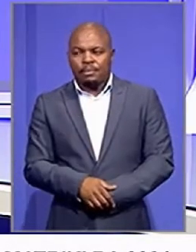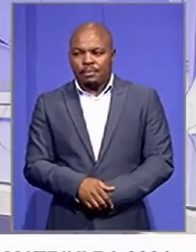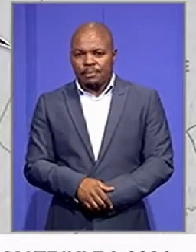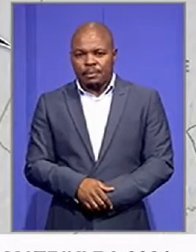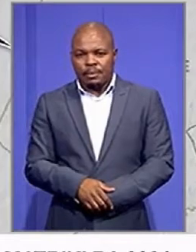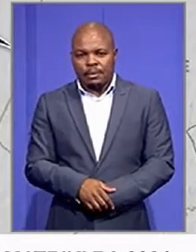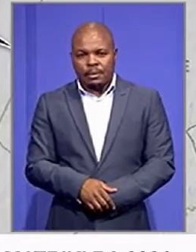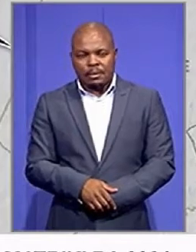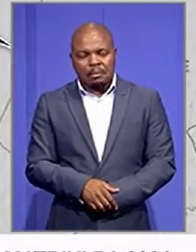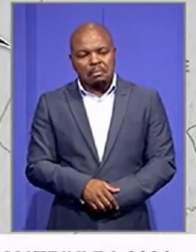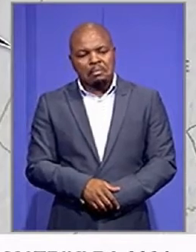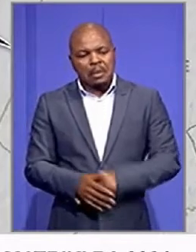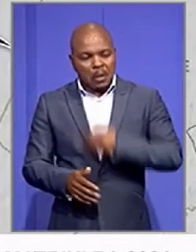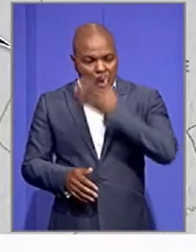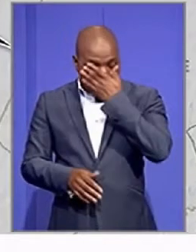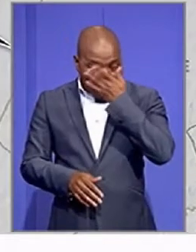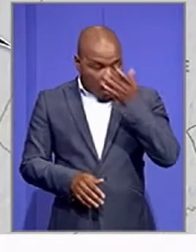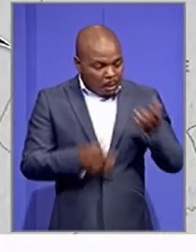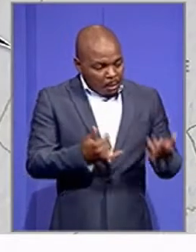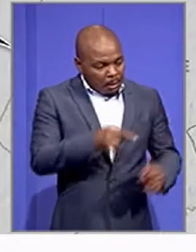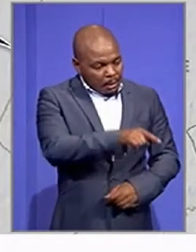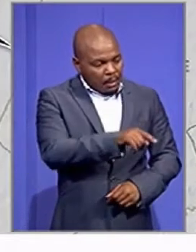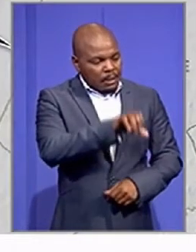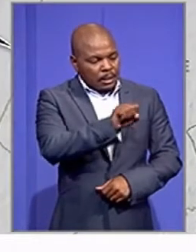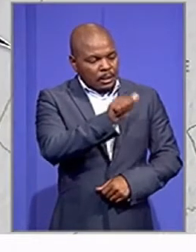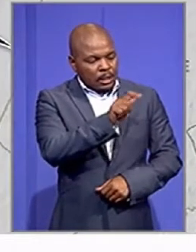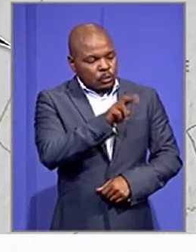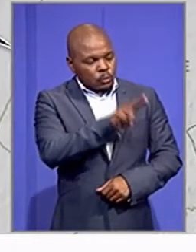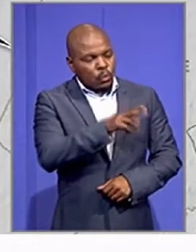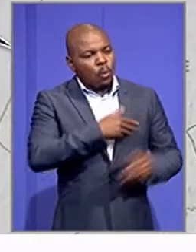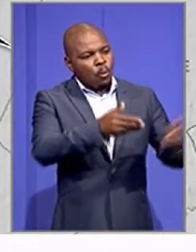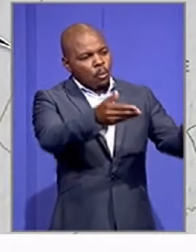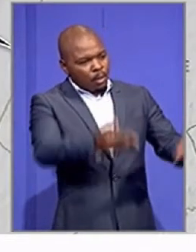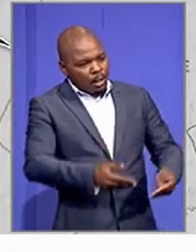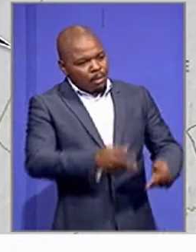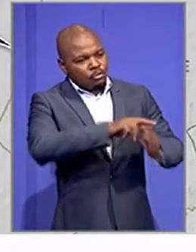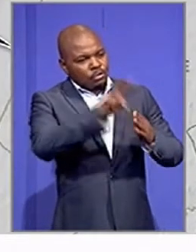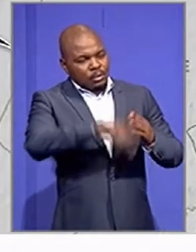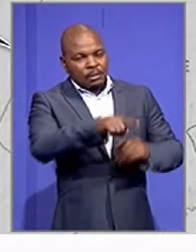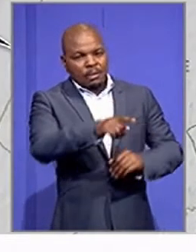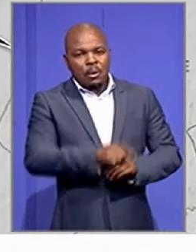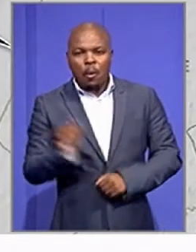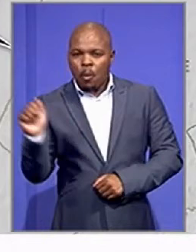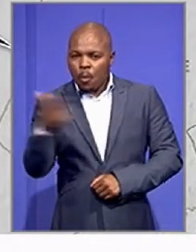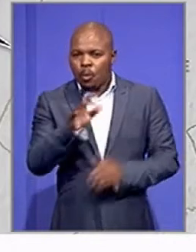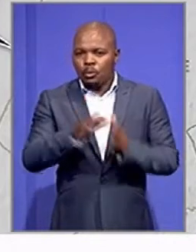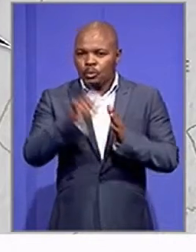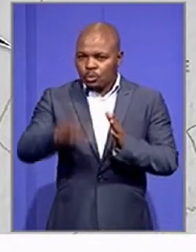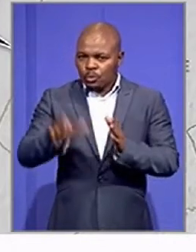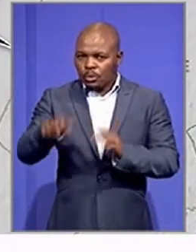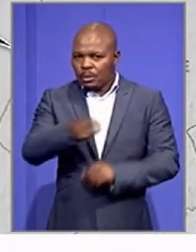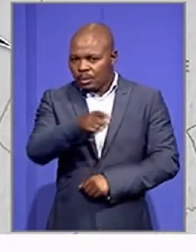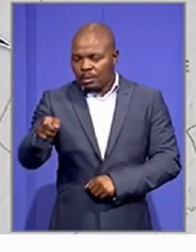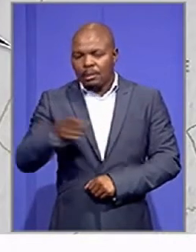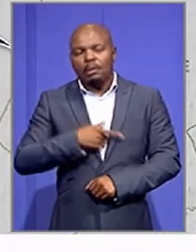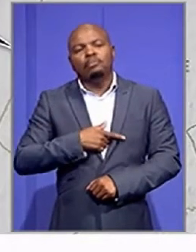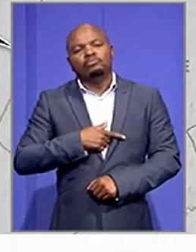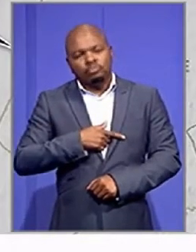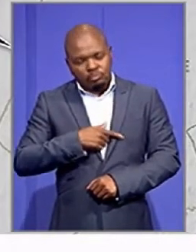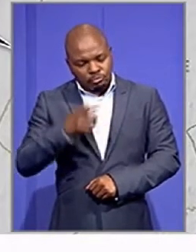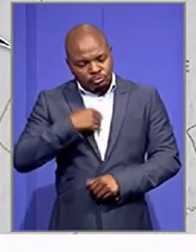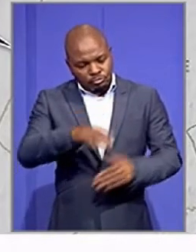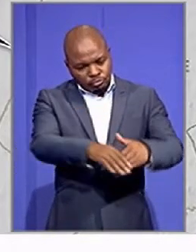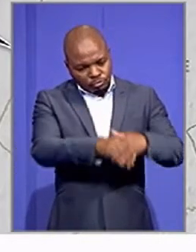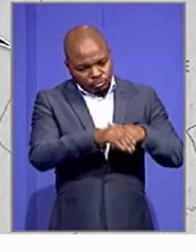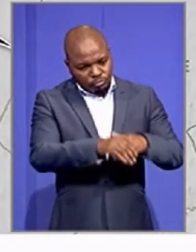Firstly, we welcome the results. We want to congratulate all the learners who passed,